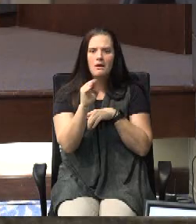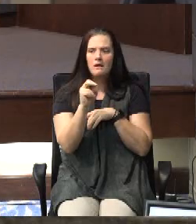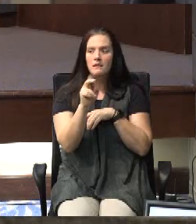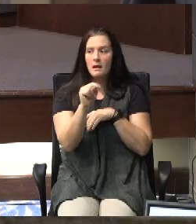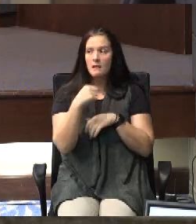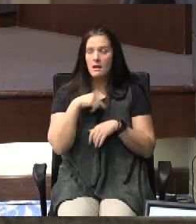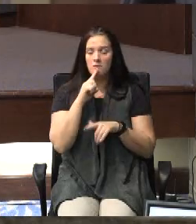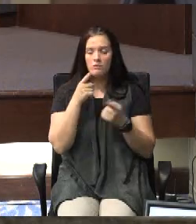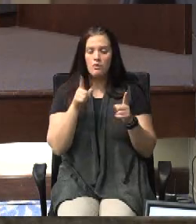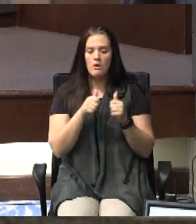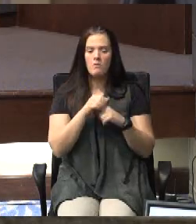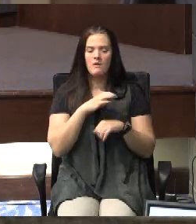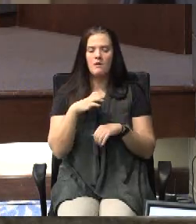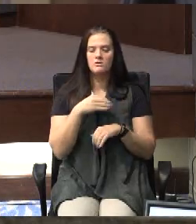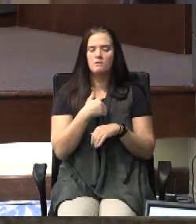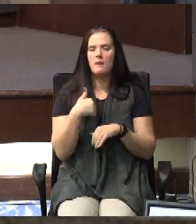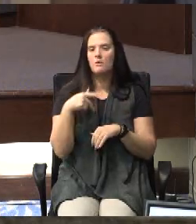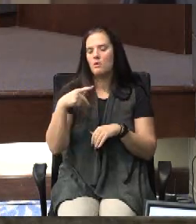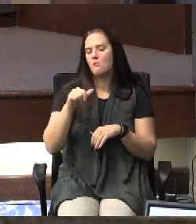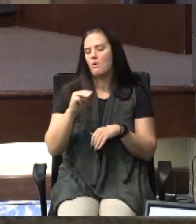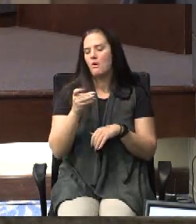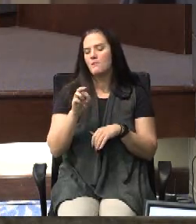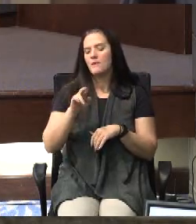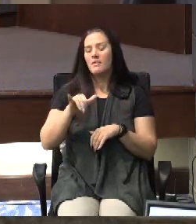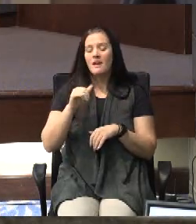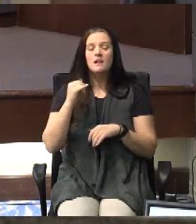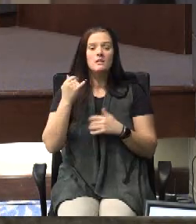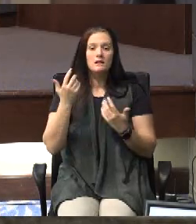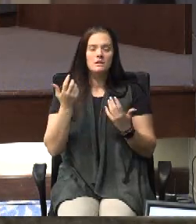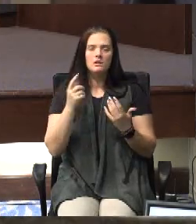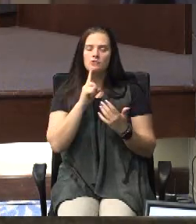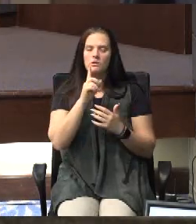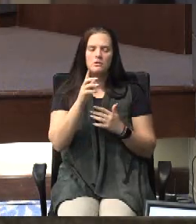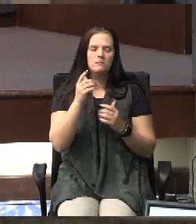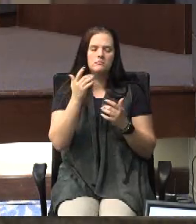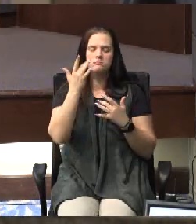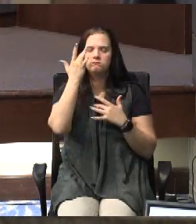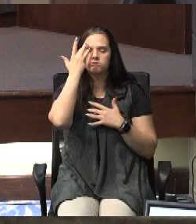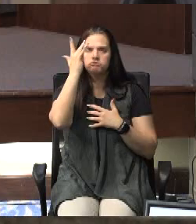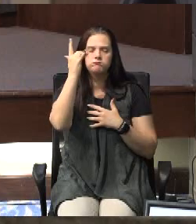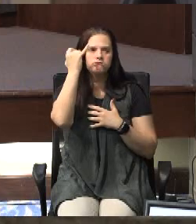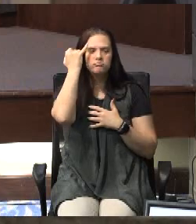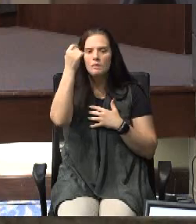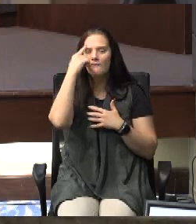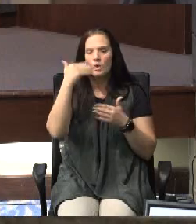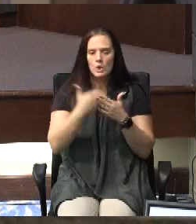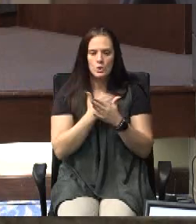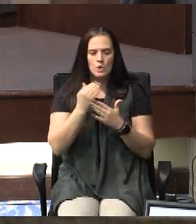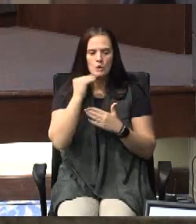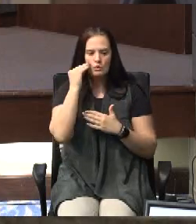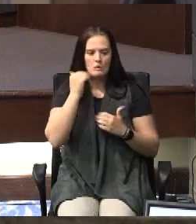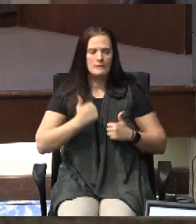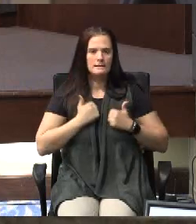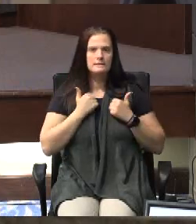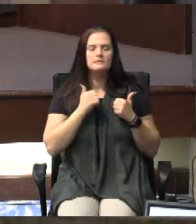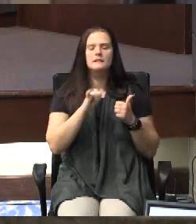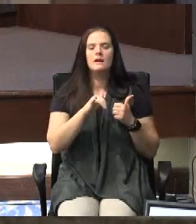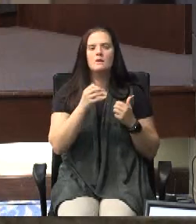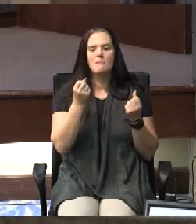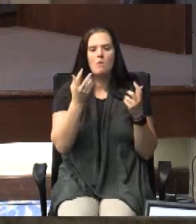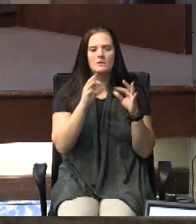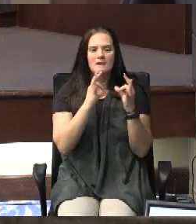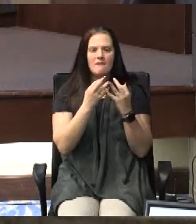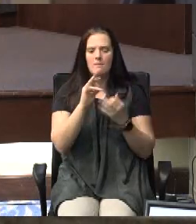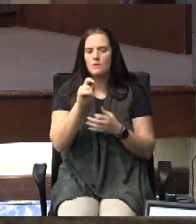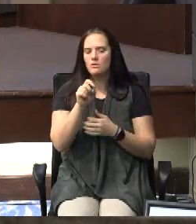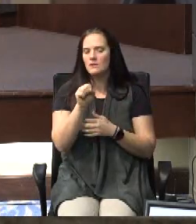and I agree with Councilmember Palmer that, you know, that was a brilliant idea for new residents, and so I guess that would be multifamily